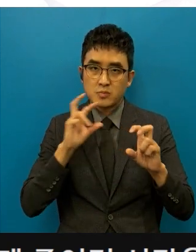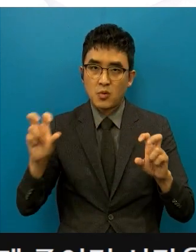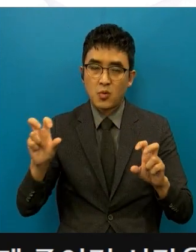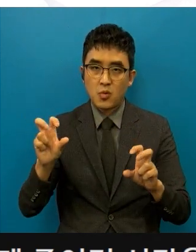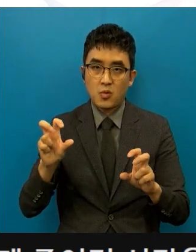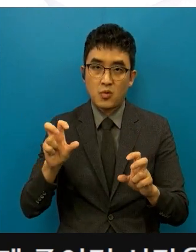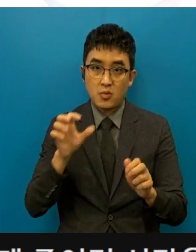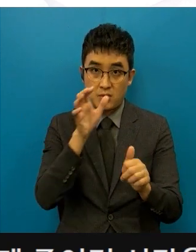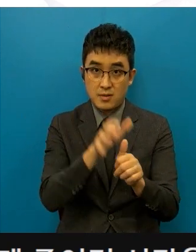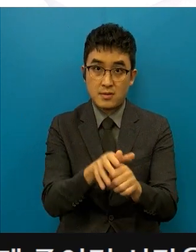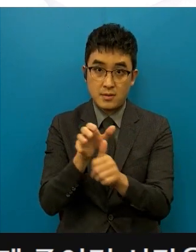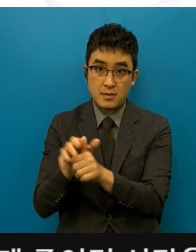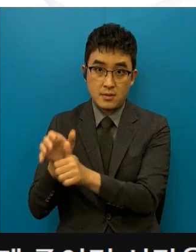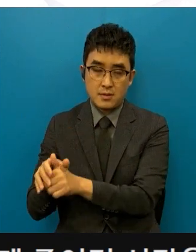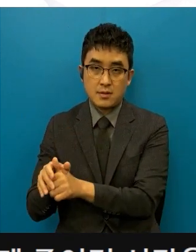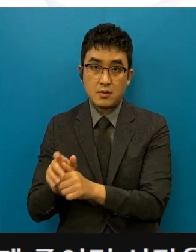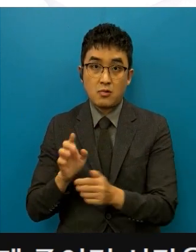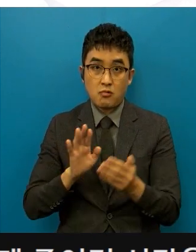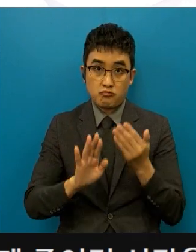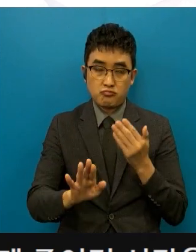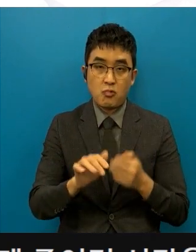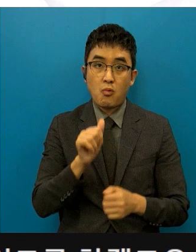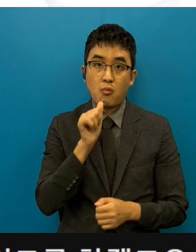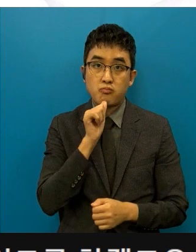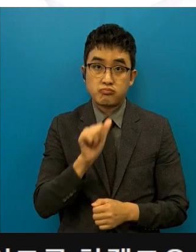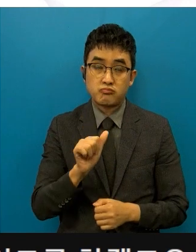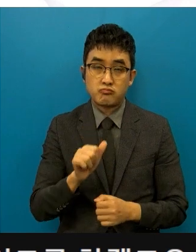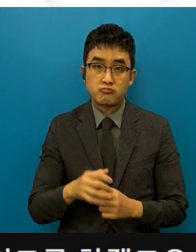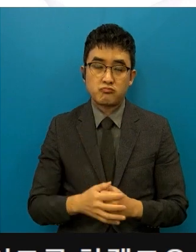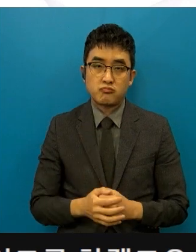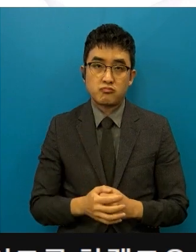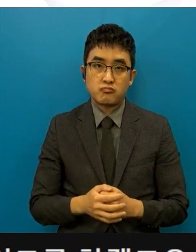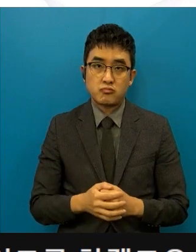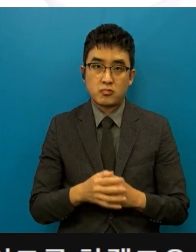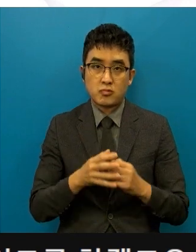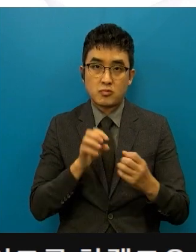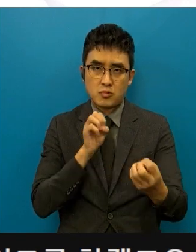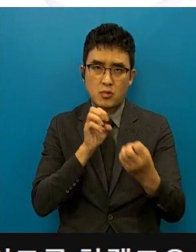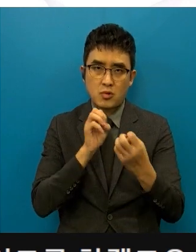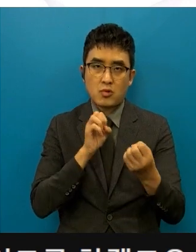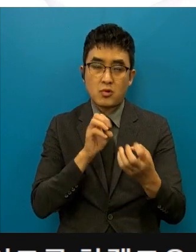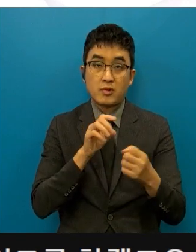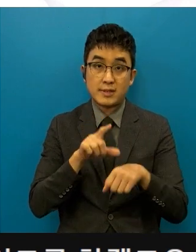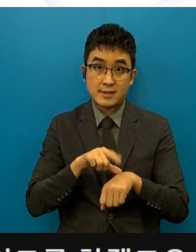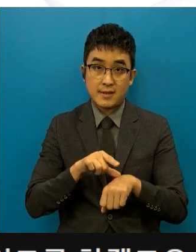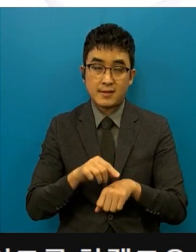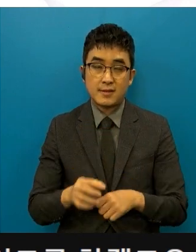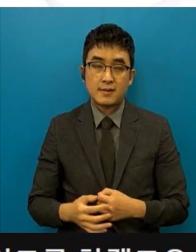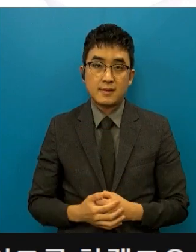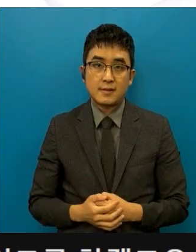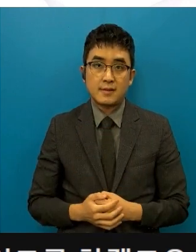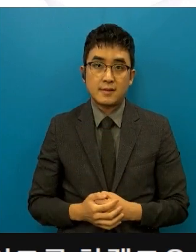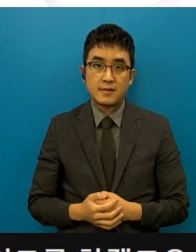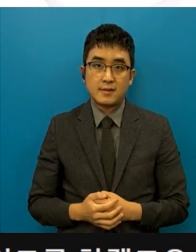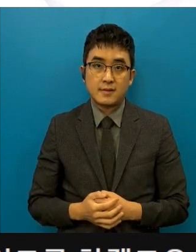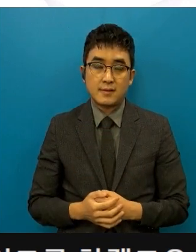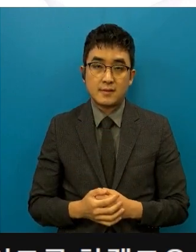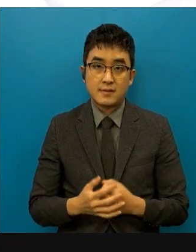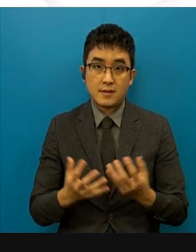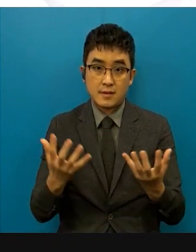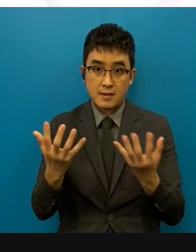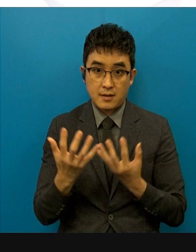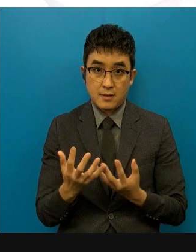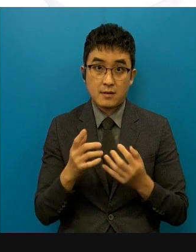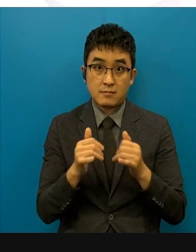the audience. The audience can ask a question during a presentation by clicking